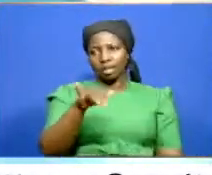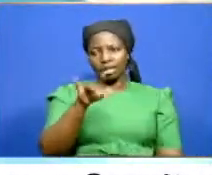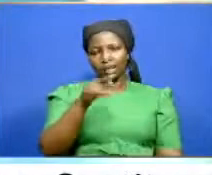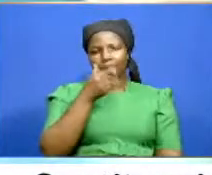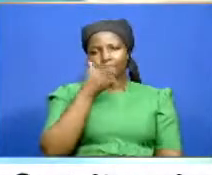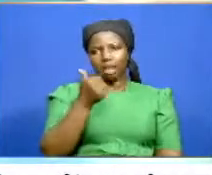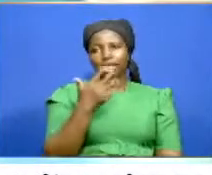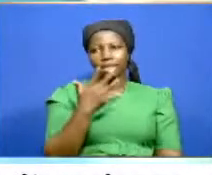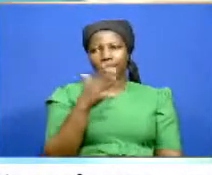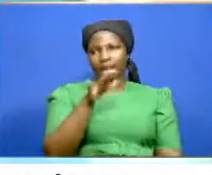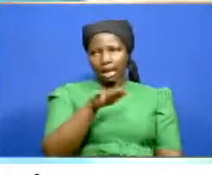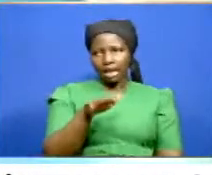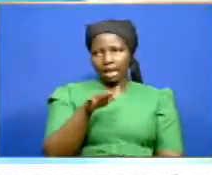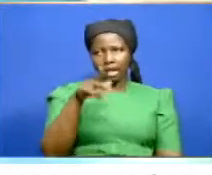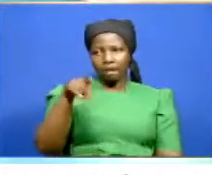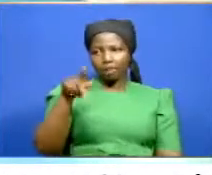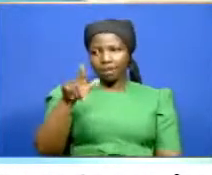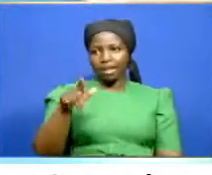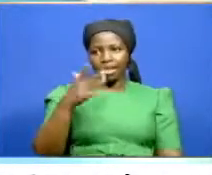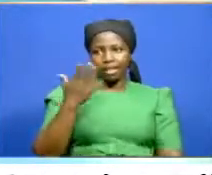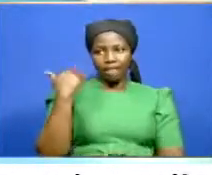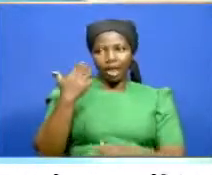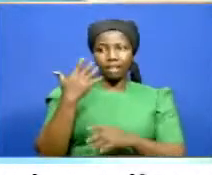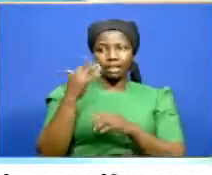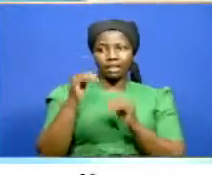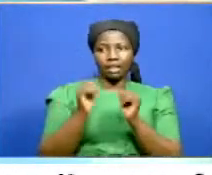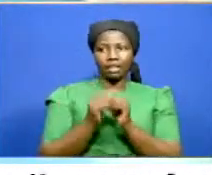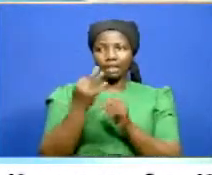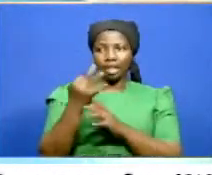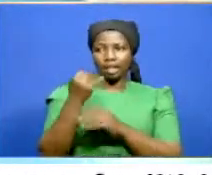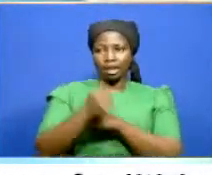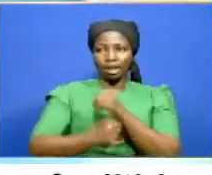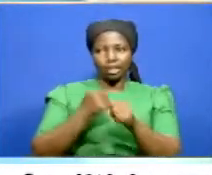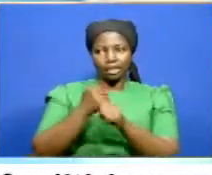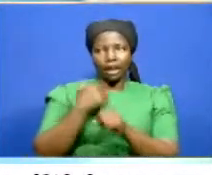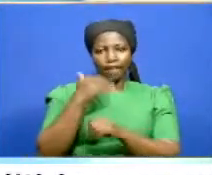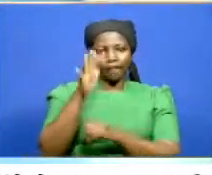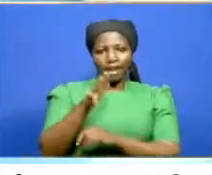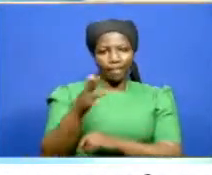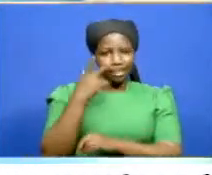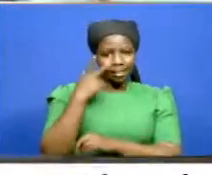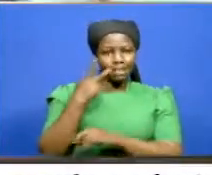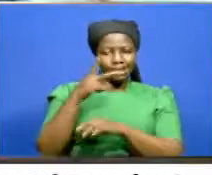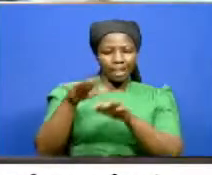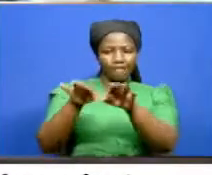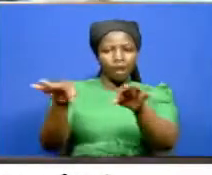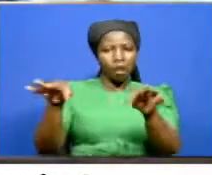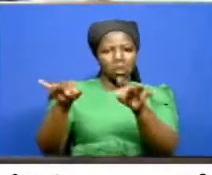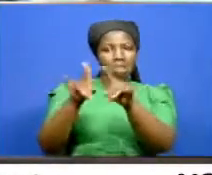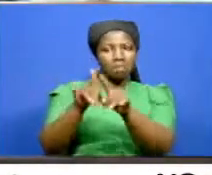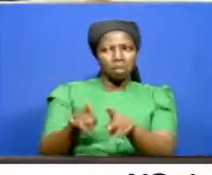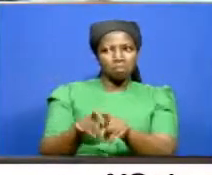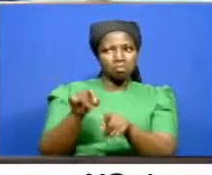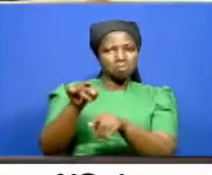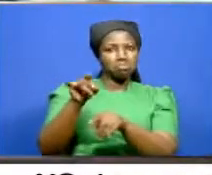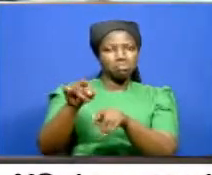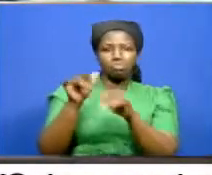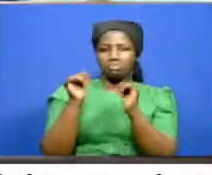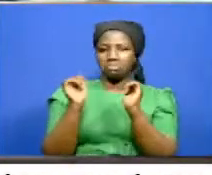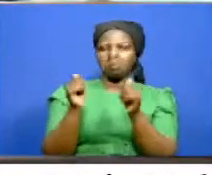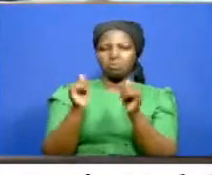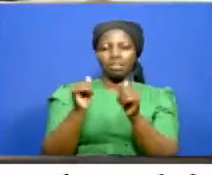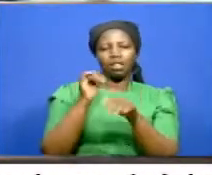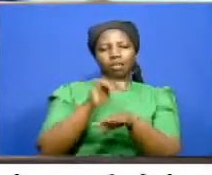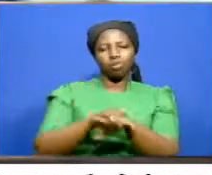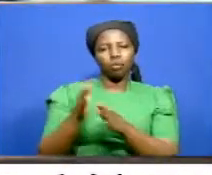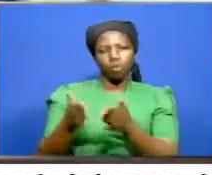the last 13 years, yeah. I've never seen quite a surface as yeah. good as that. Yeah. And it's actually a good opportunity for some of these